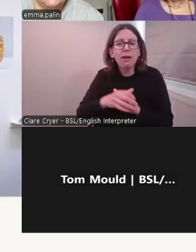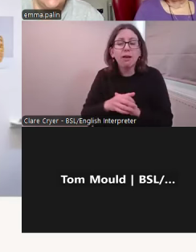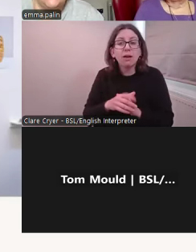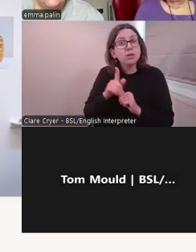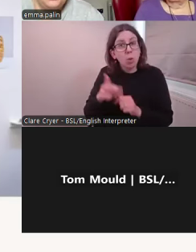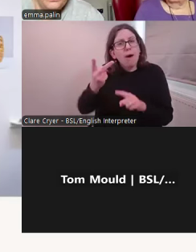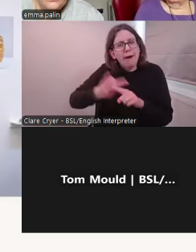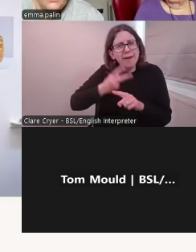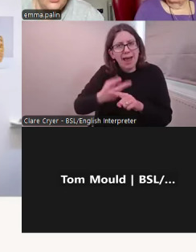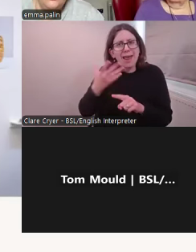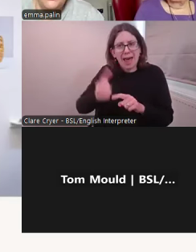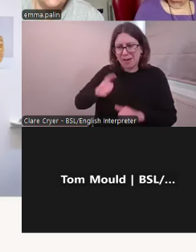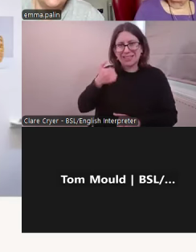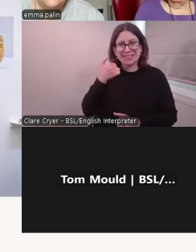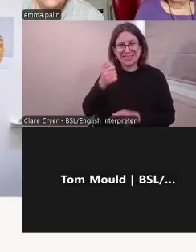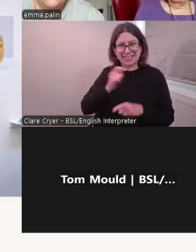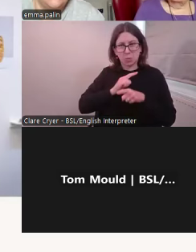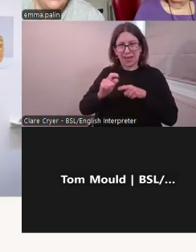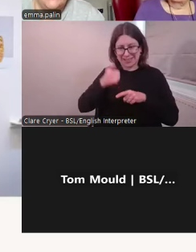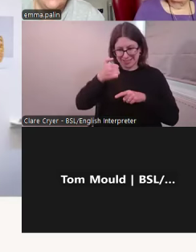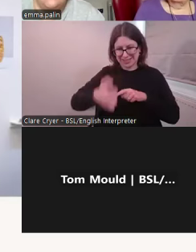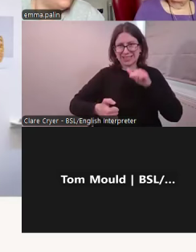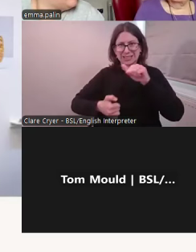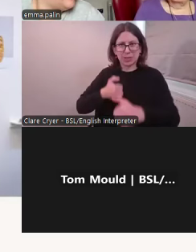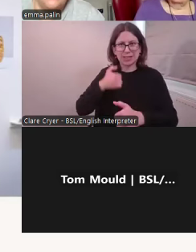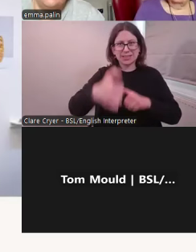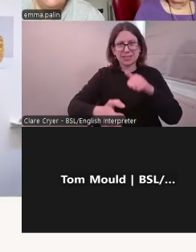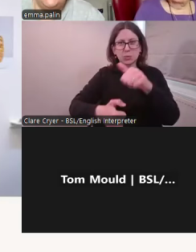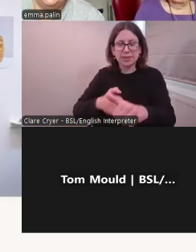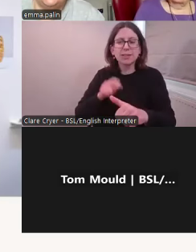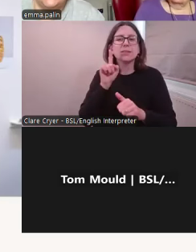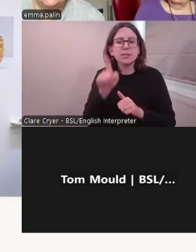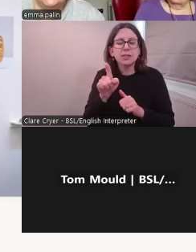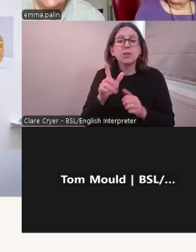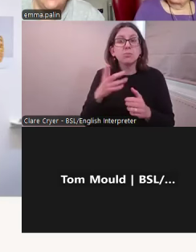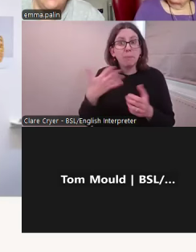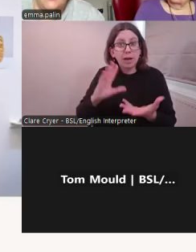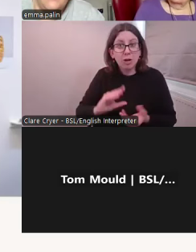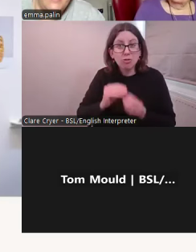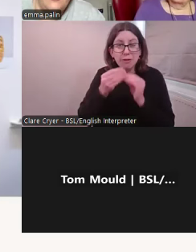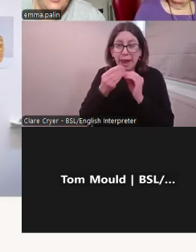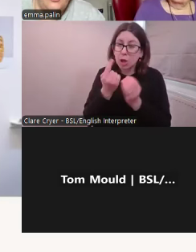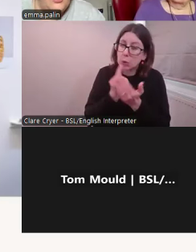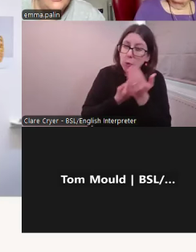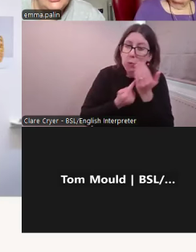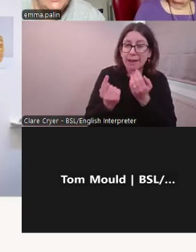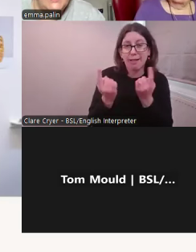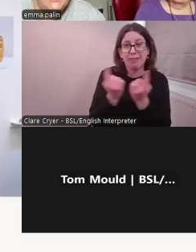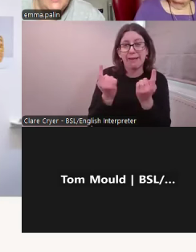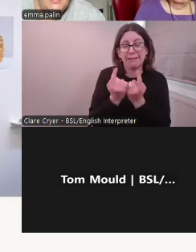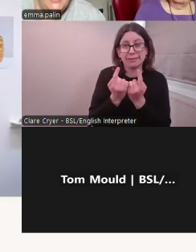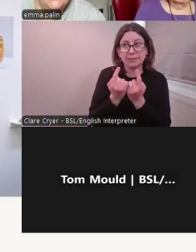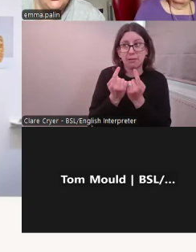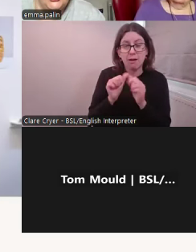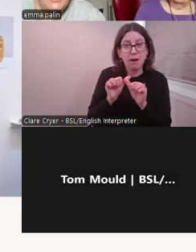6-week cycle. We got to create a lot of different unique things, and they were put on